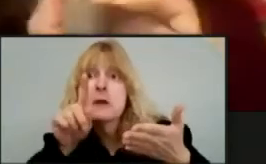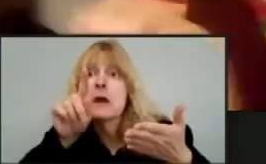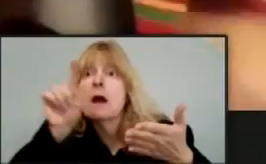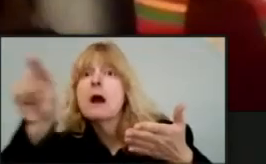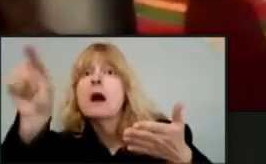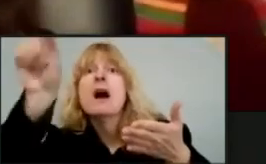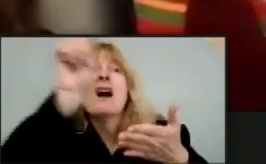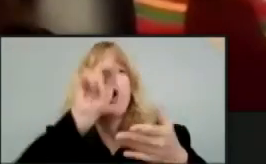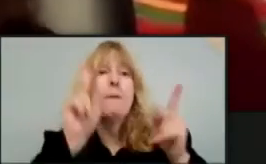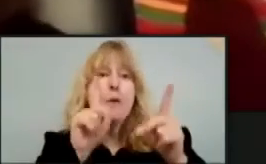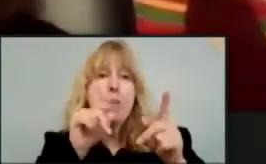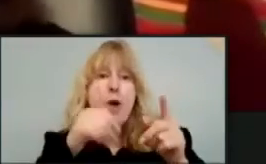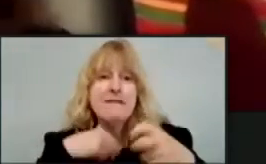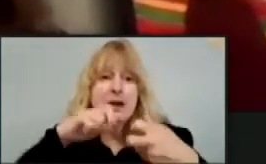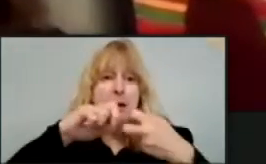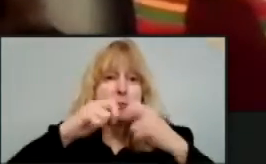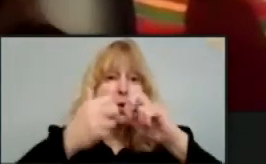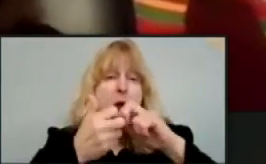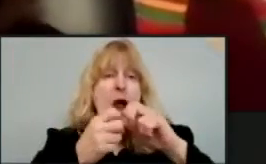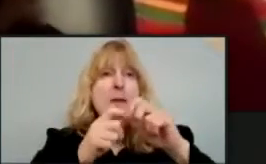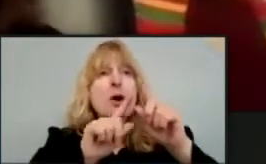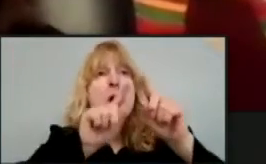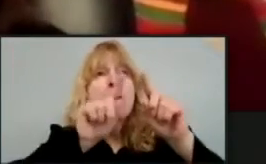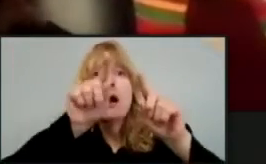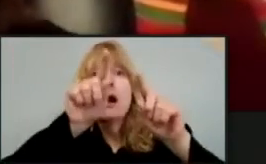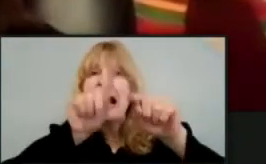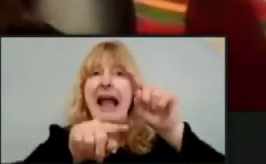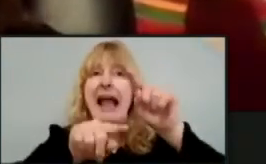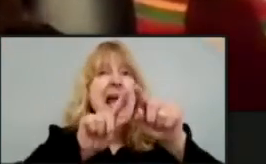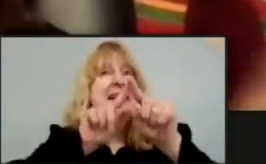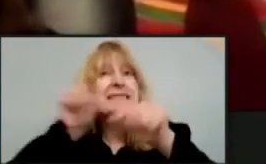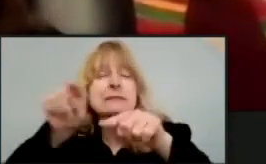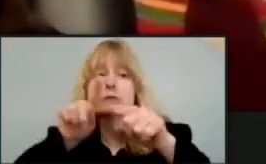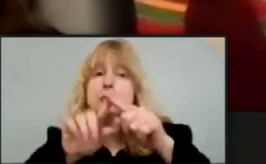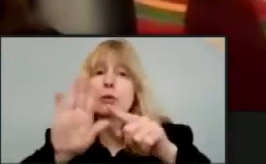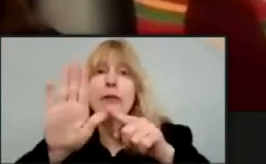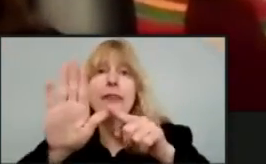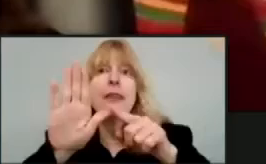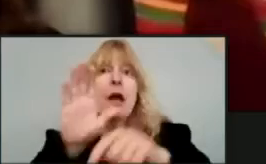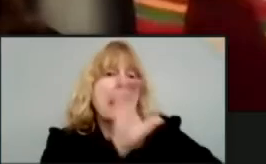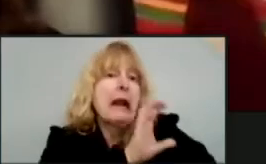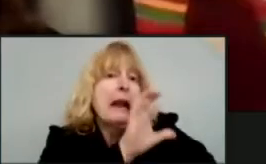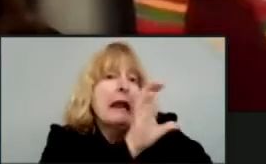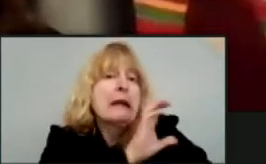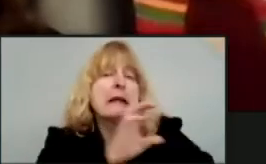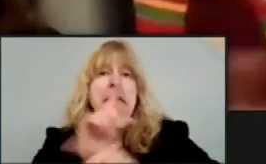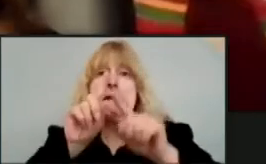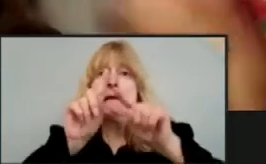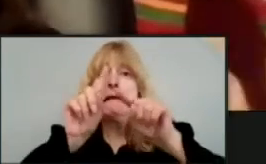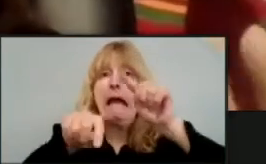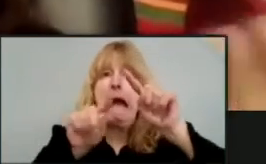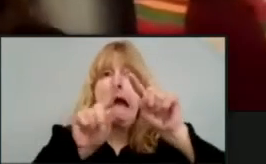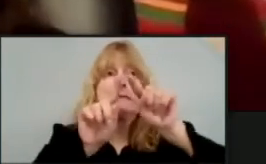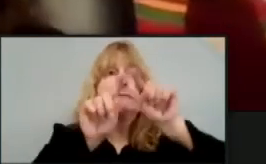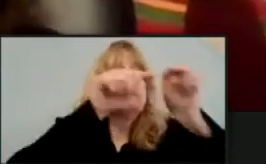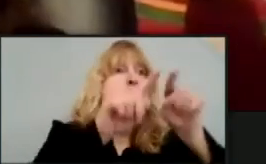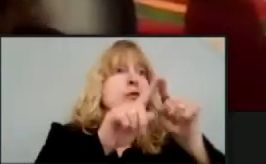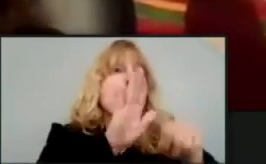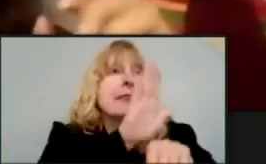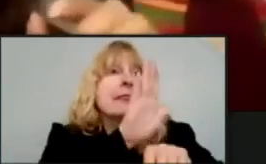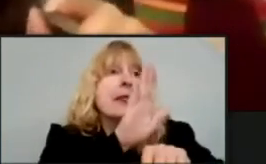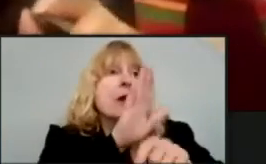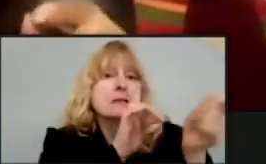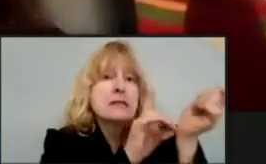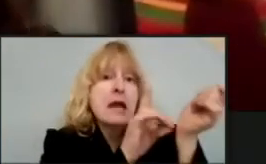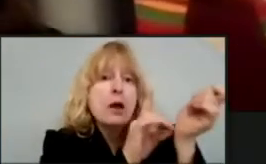their fairly qualified health clinic or getting to their physician, that perhaps these mobile units might be another way of trying to